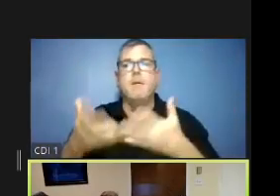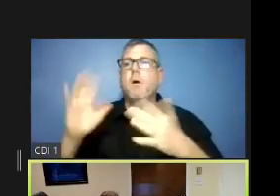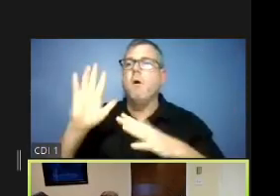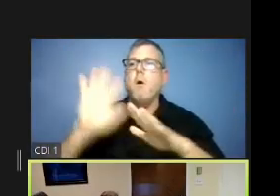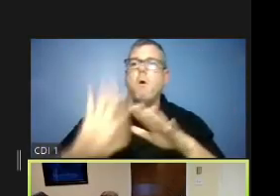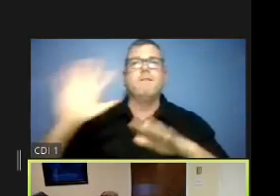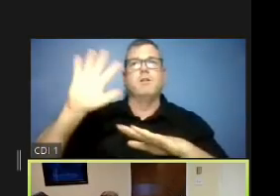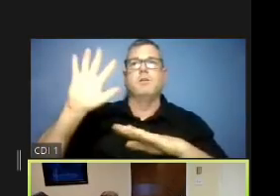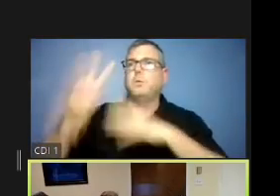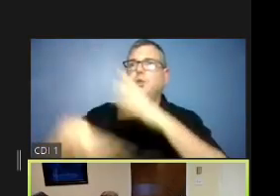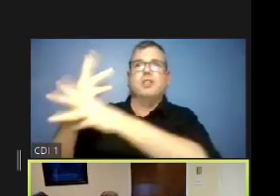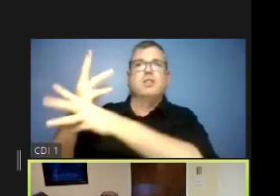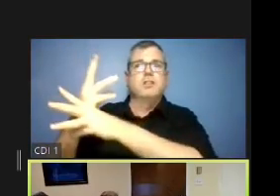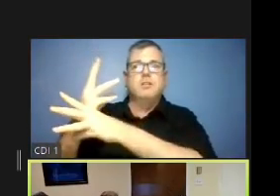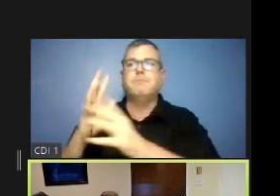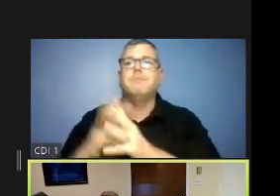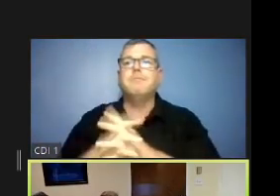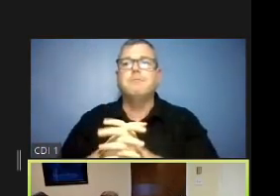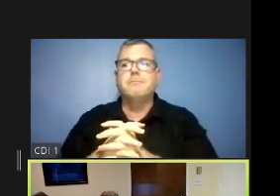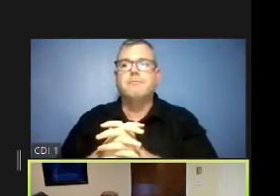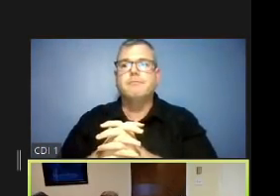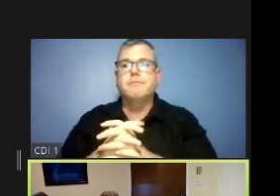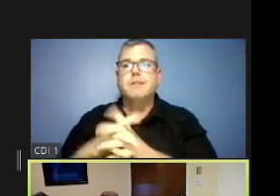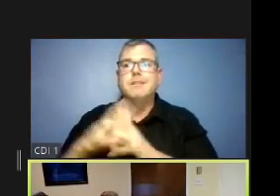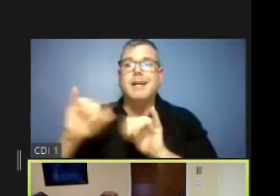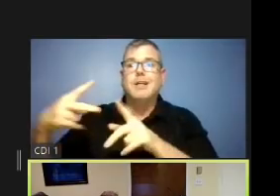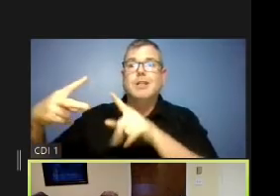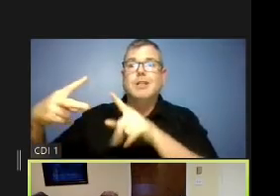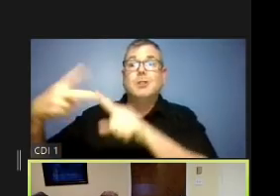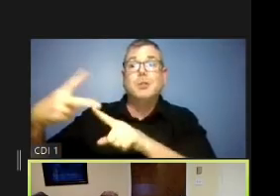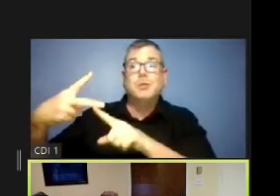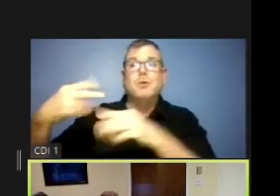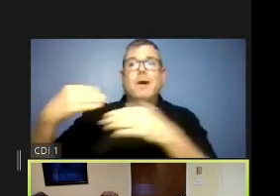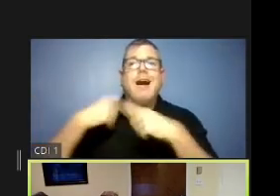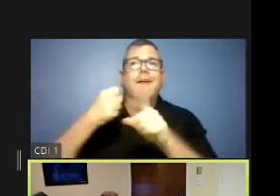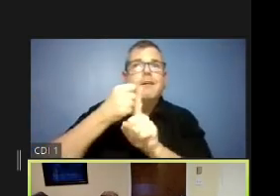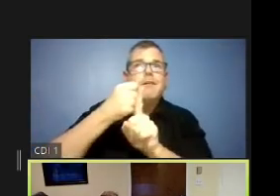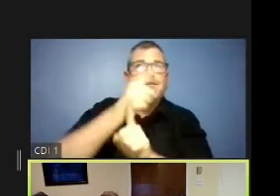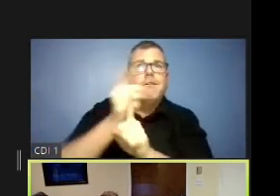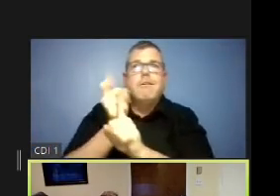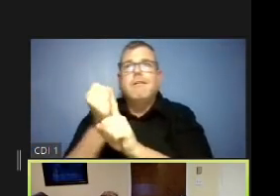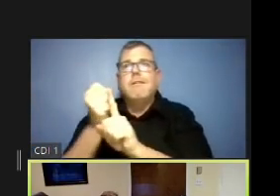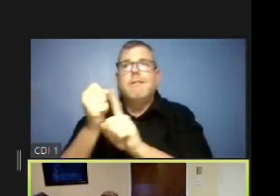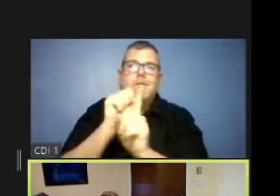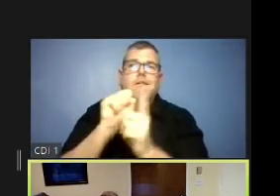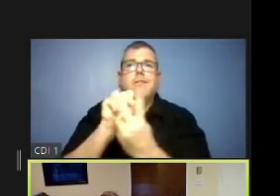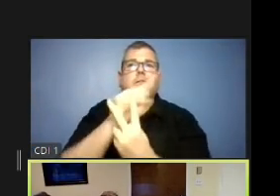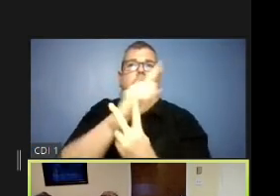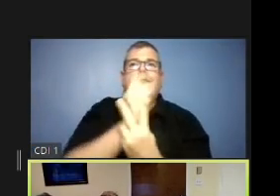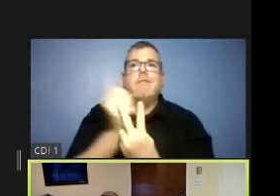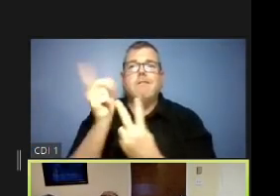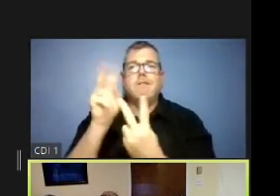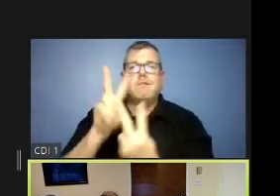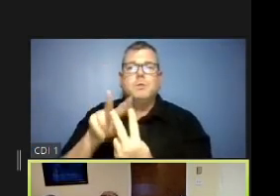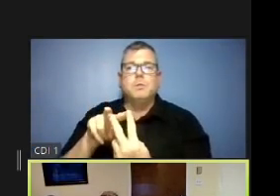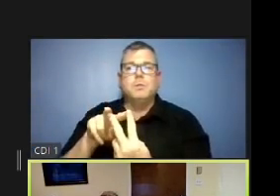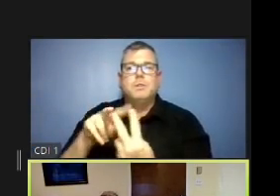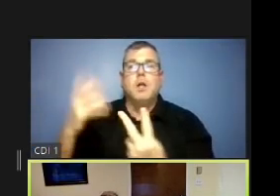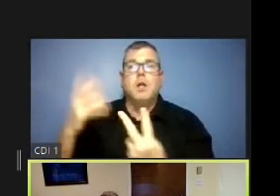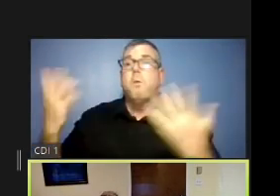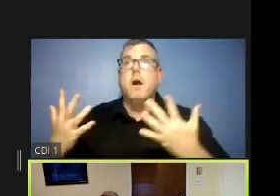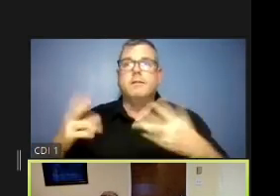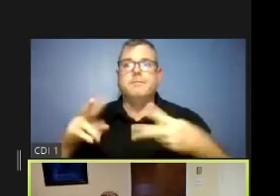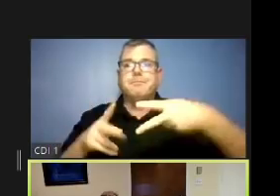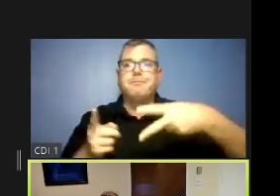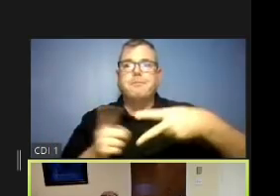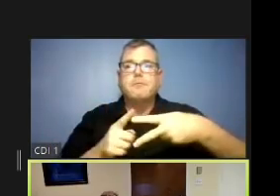some interest in the media lately. Next slide, please. The first variant that I will be talking about is the B.1.1.7